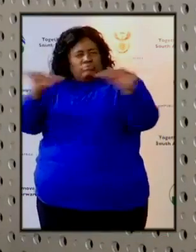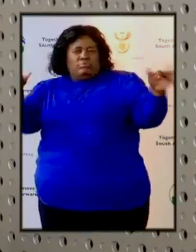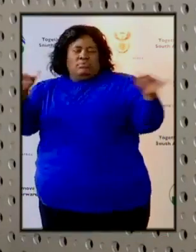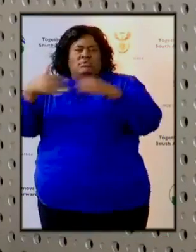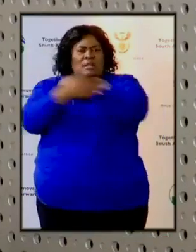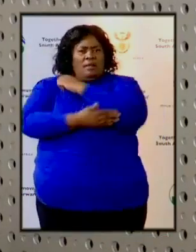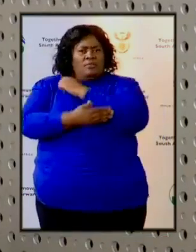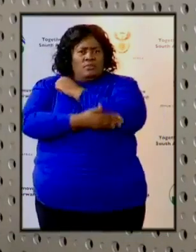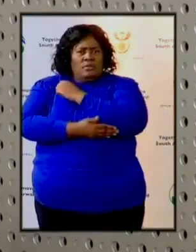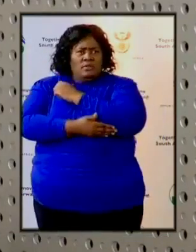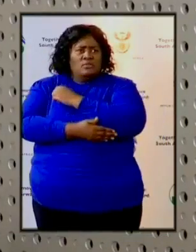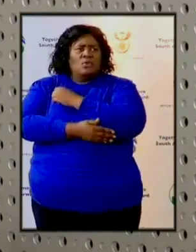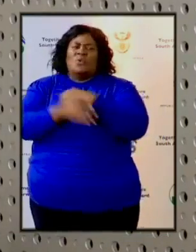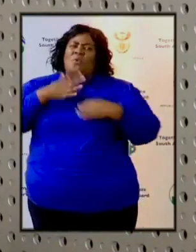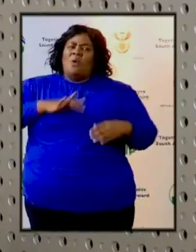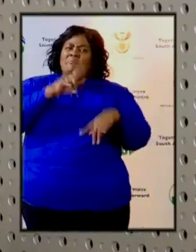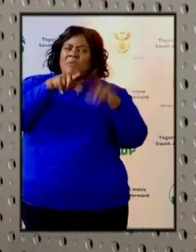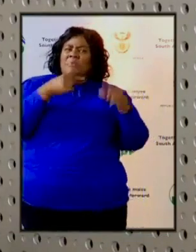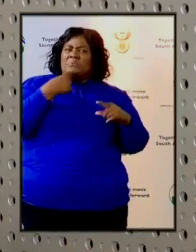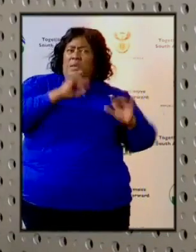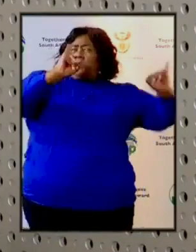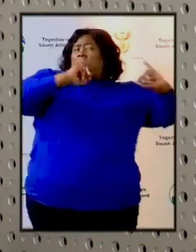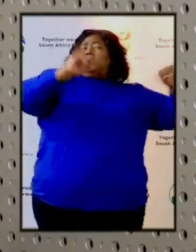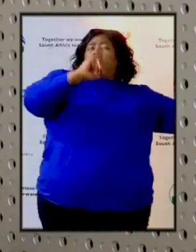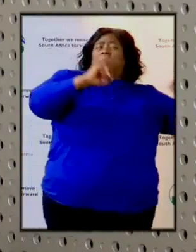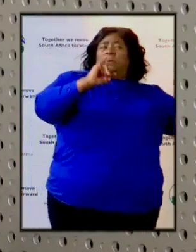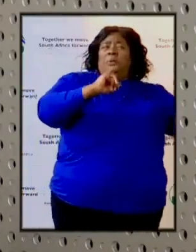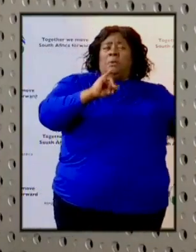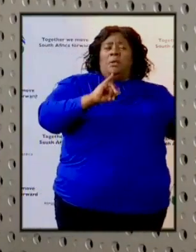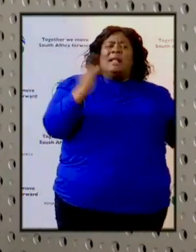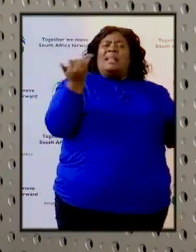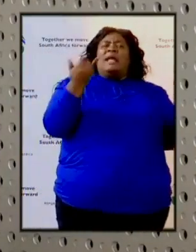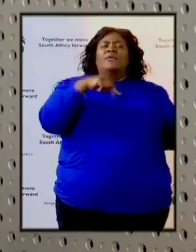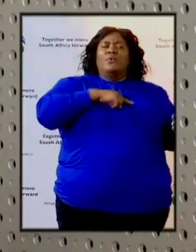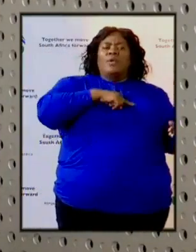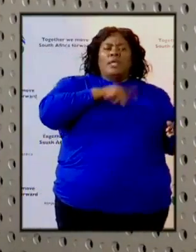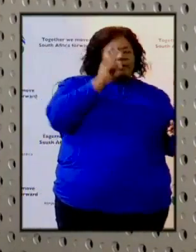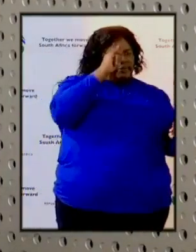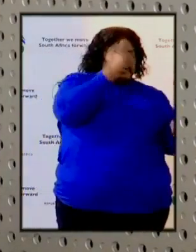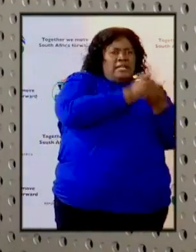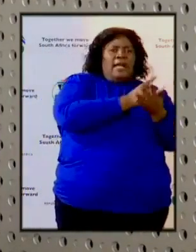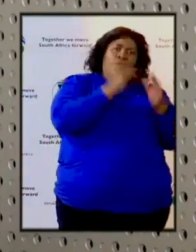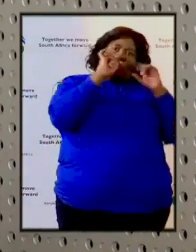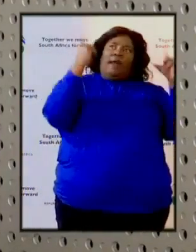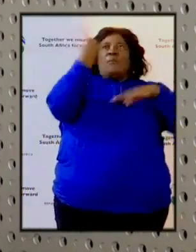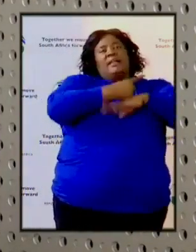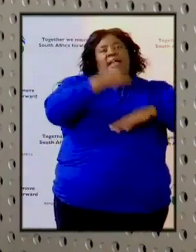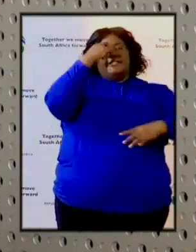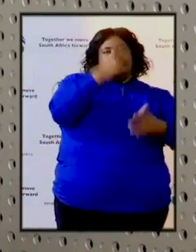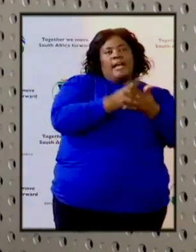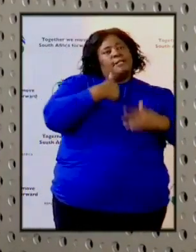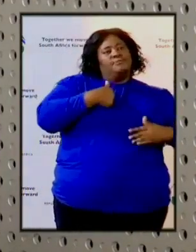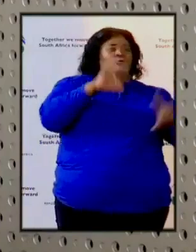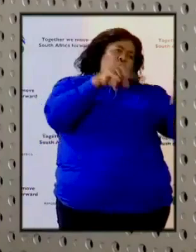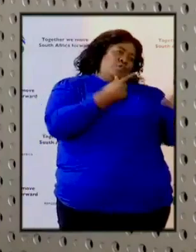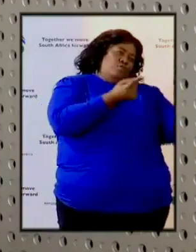be saying this is draconian, as though it's a voluntary thing that government woke up and decided we must do